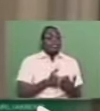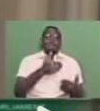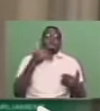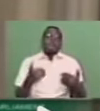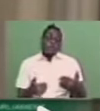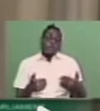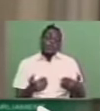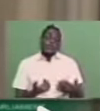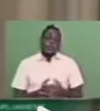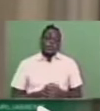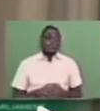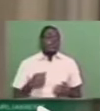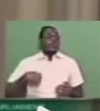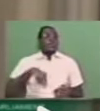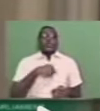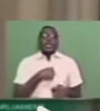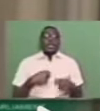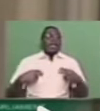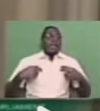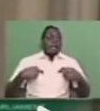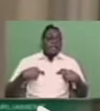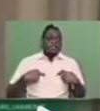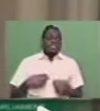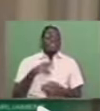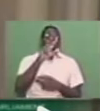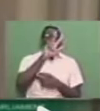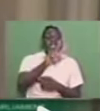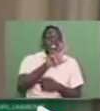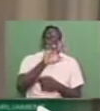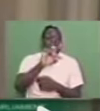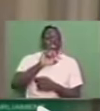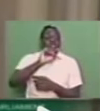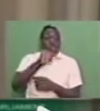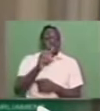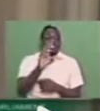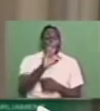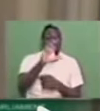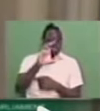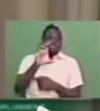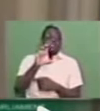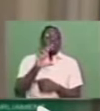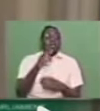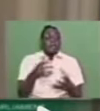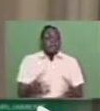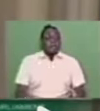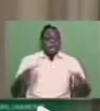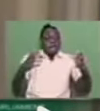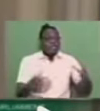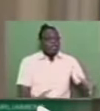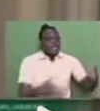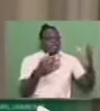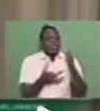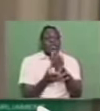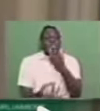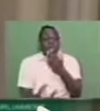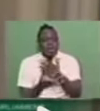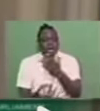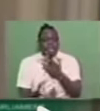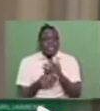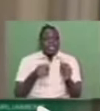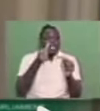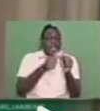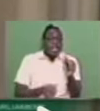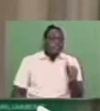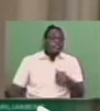138,688 barrels of oil per day. In fact, the refinery throughput in 2015 was 20% higher than even in